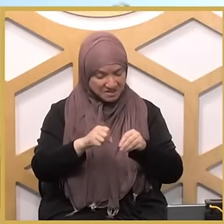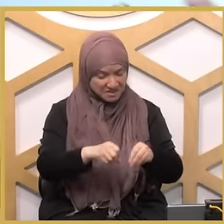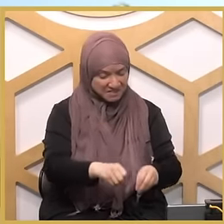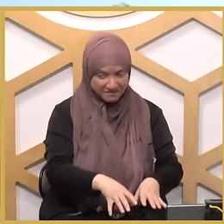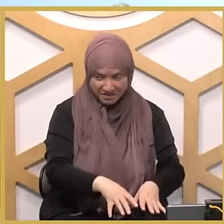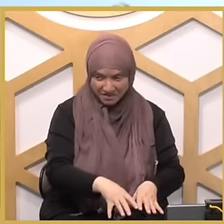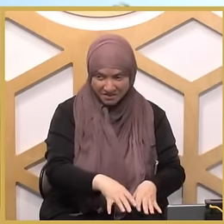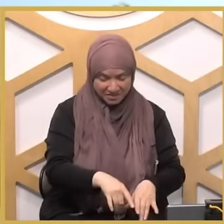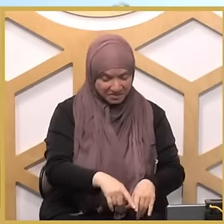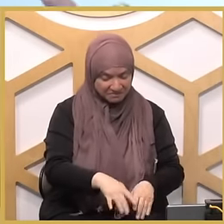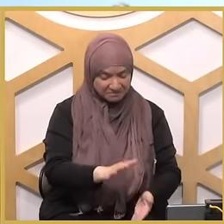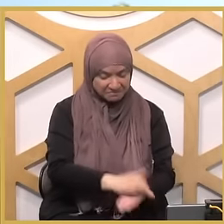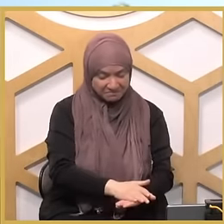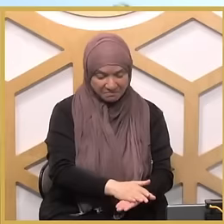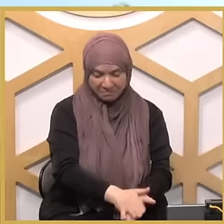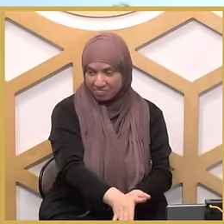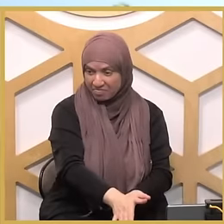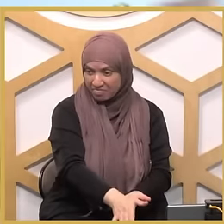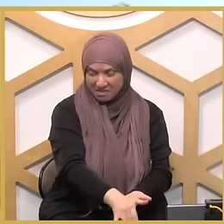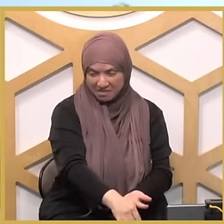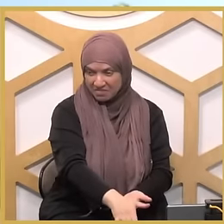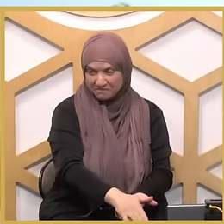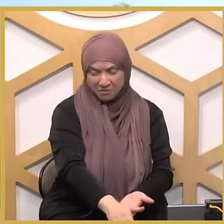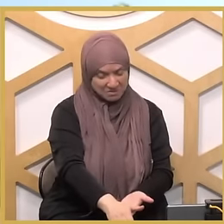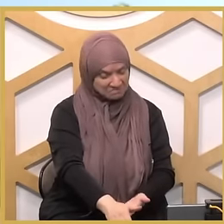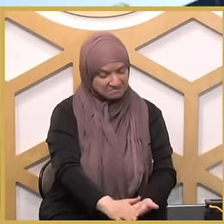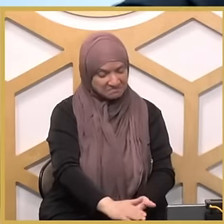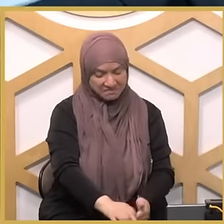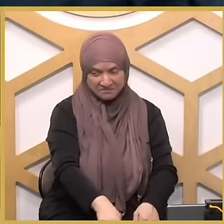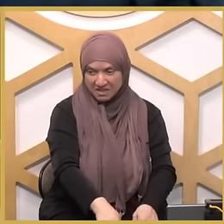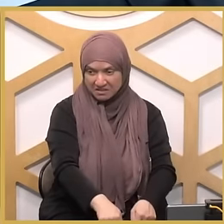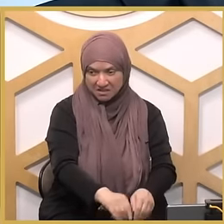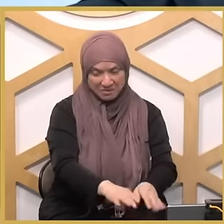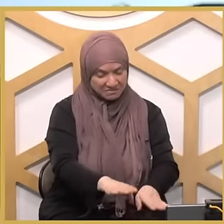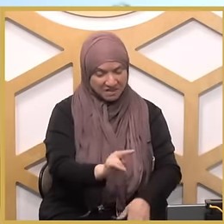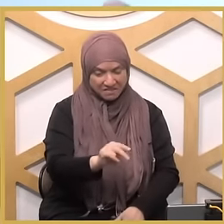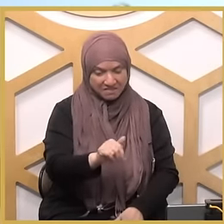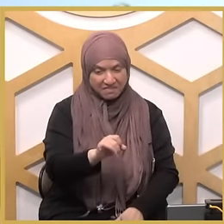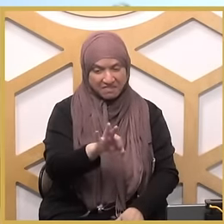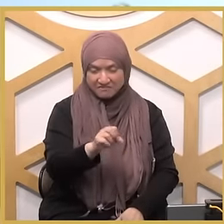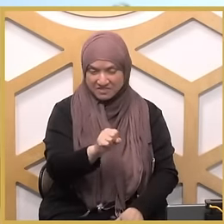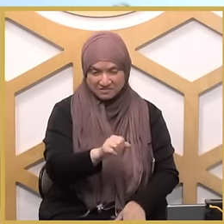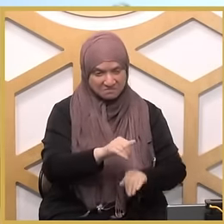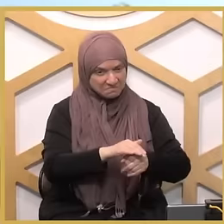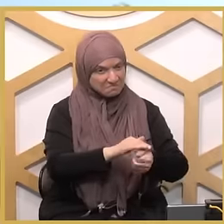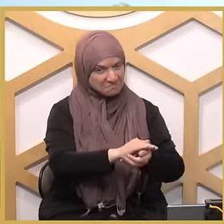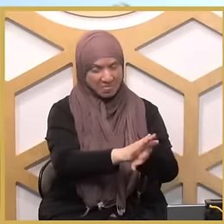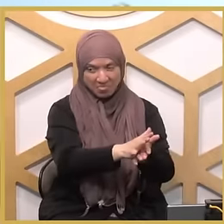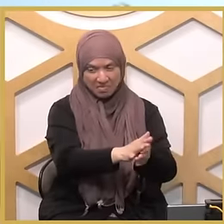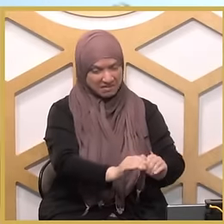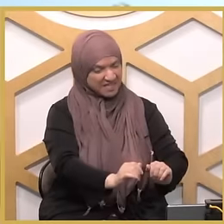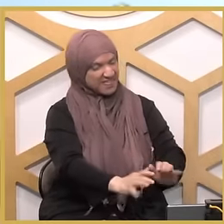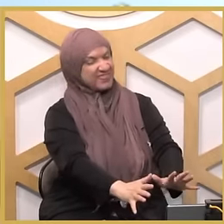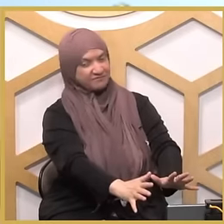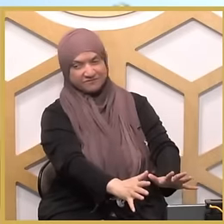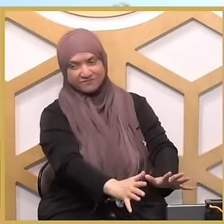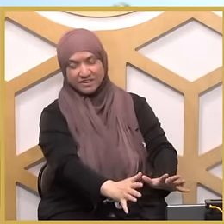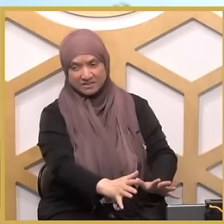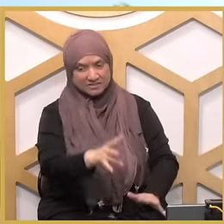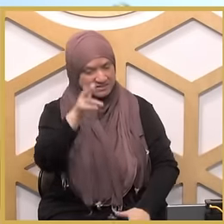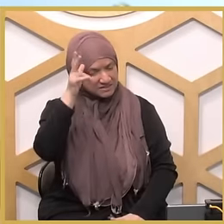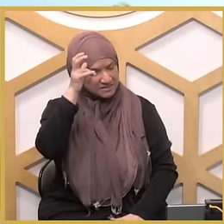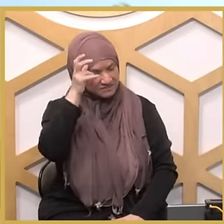get in, utruk shaytanak wa ta'al. Put the devil out and at least get inside the house so that you're